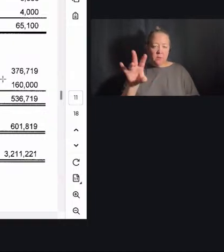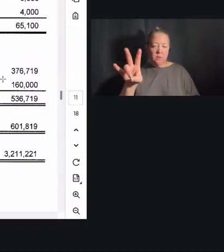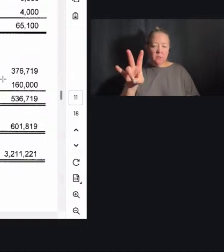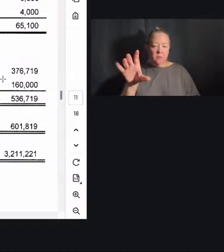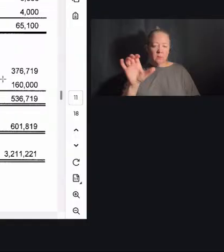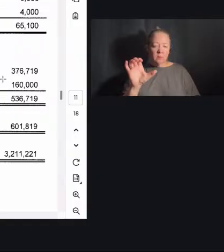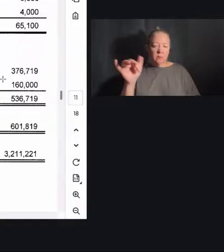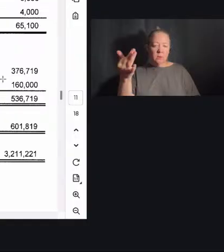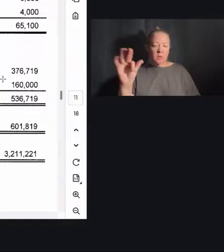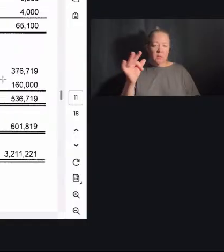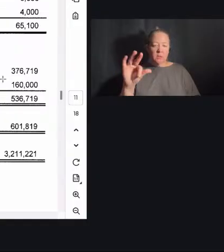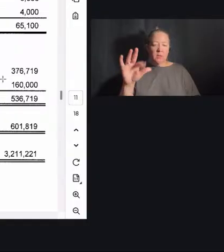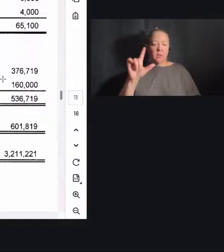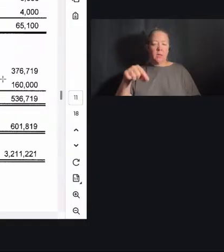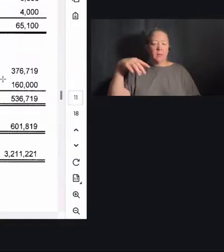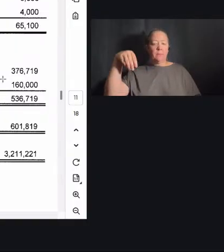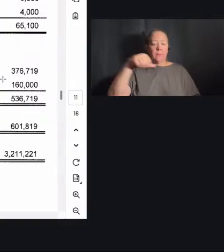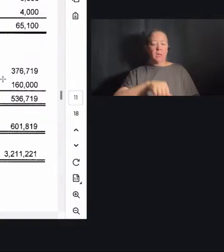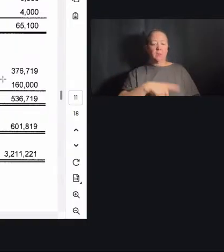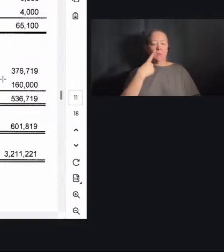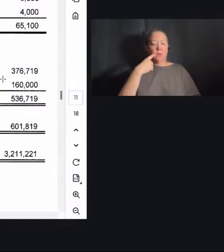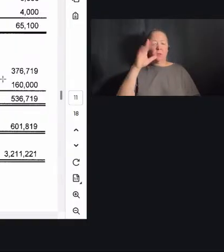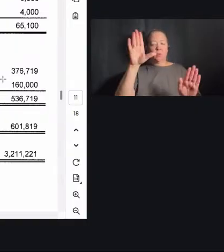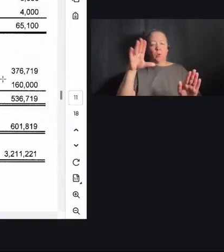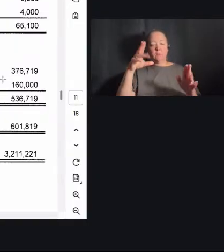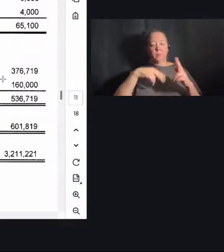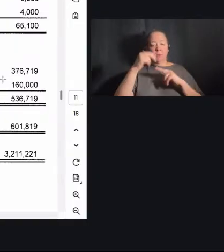government is